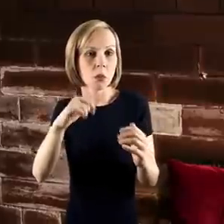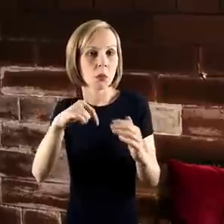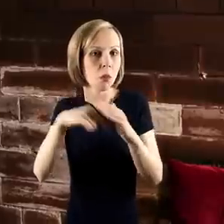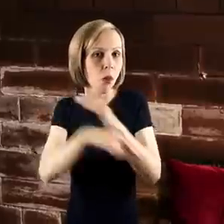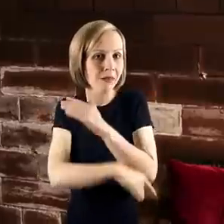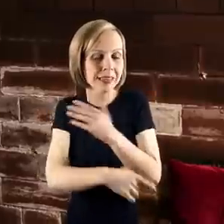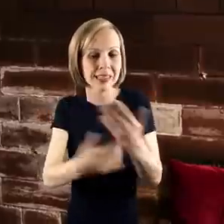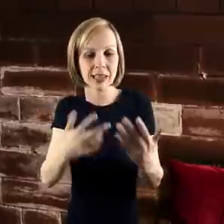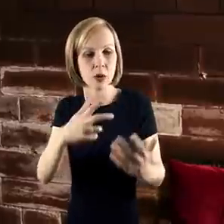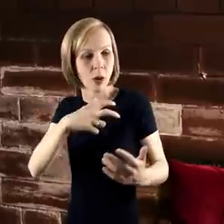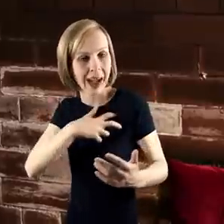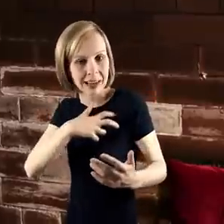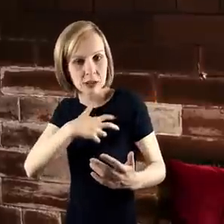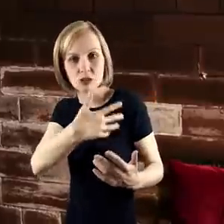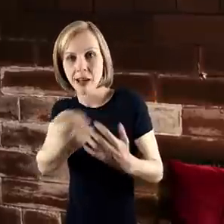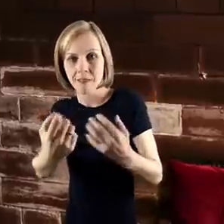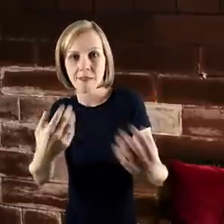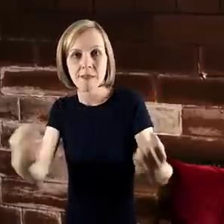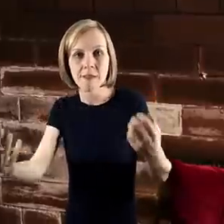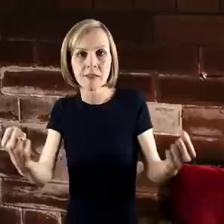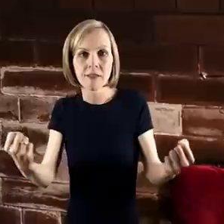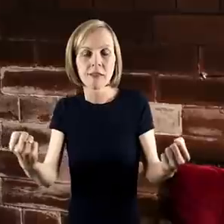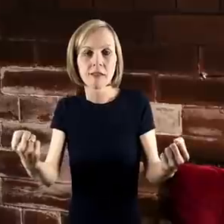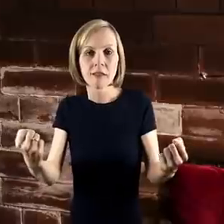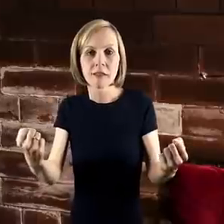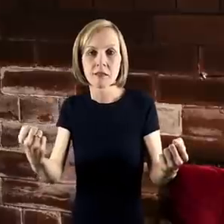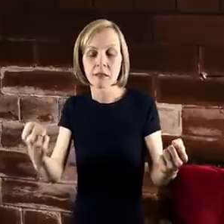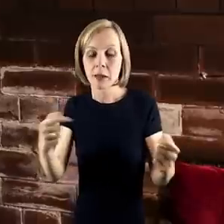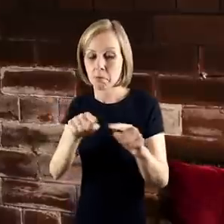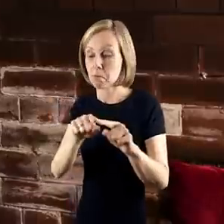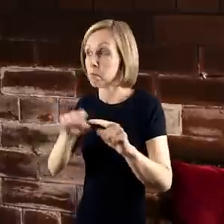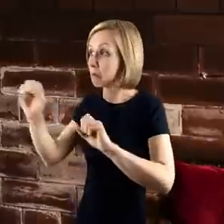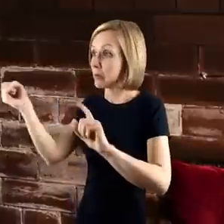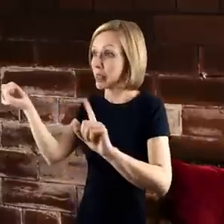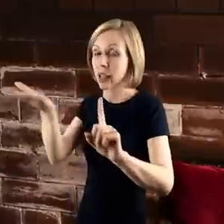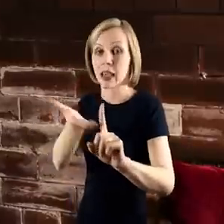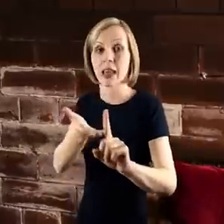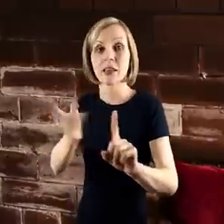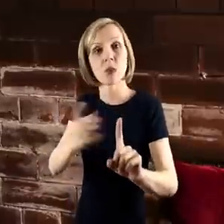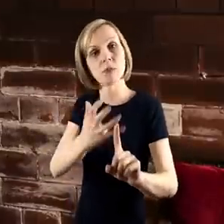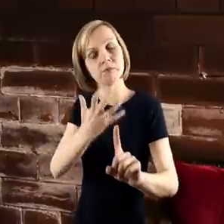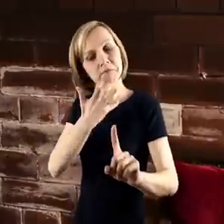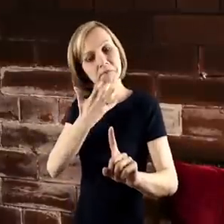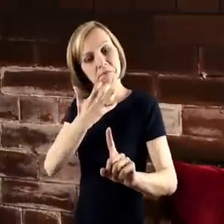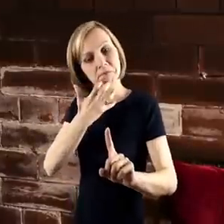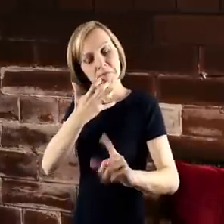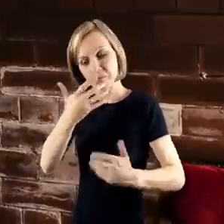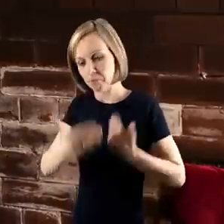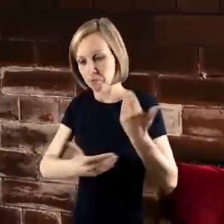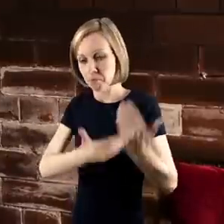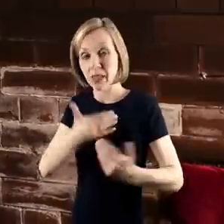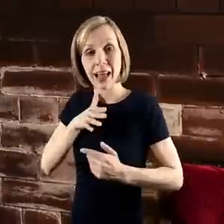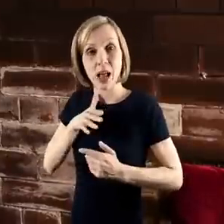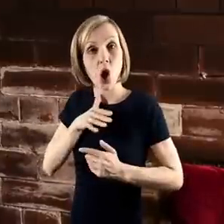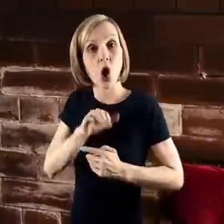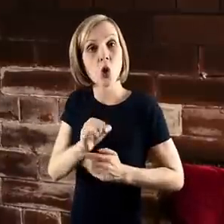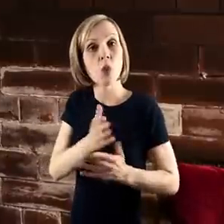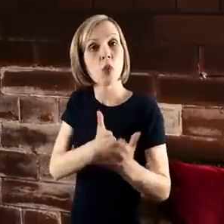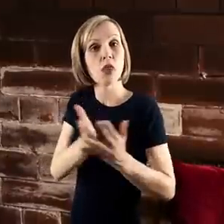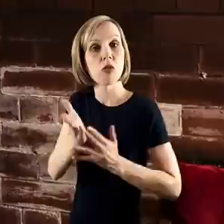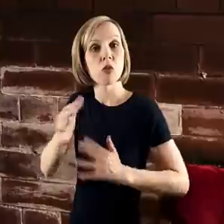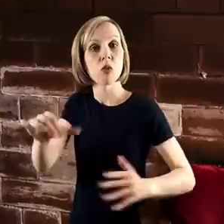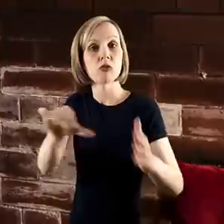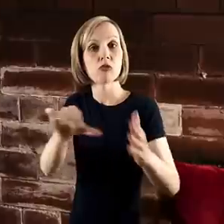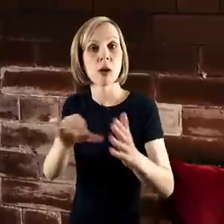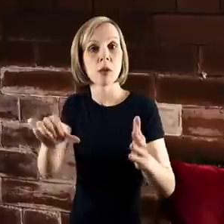anxious at this time. Give them forbearance, perseverance, and hope in their troubles.